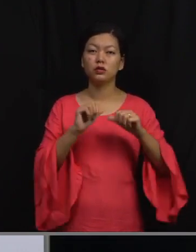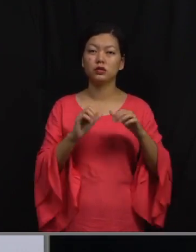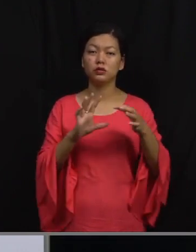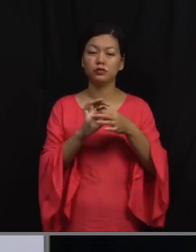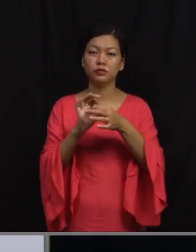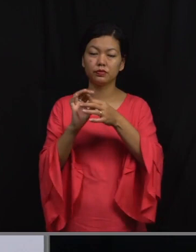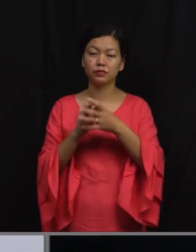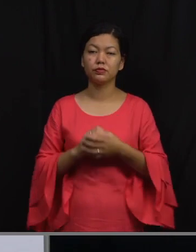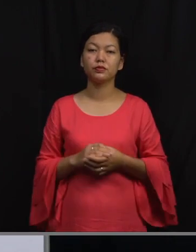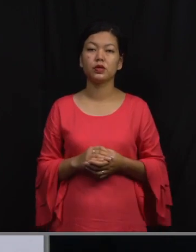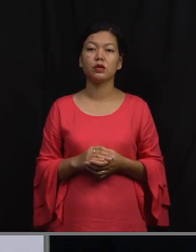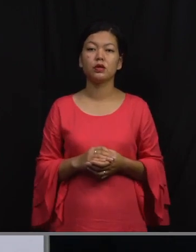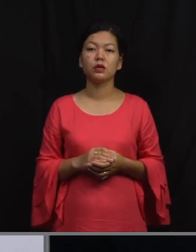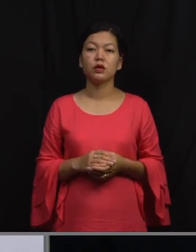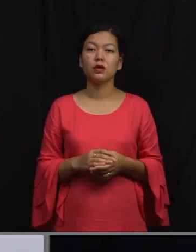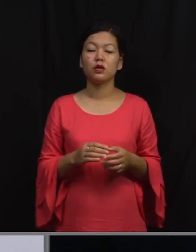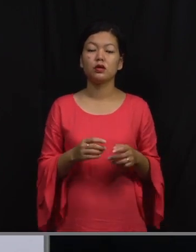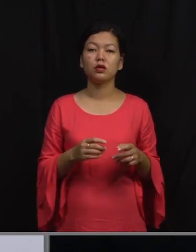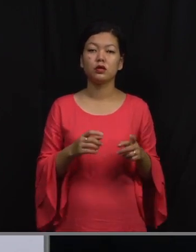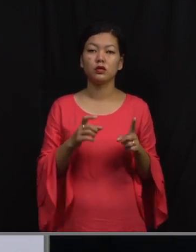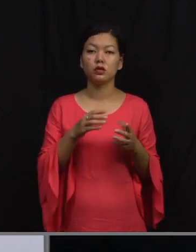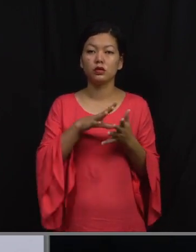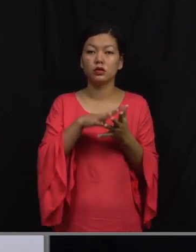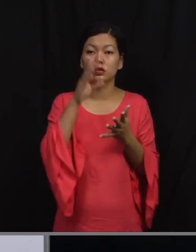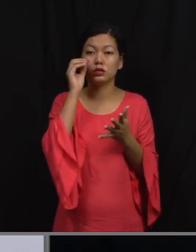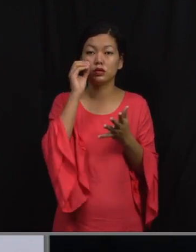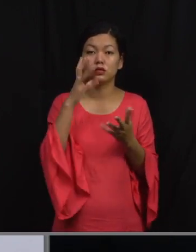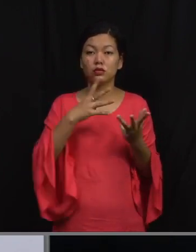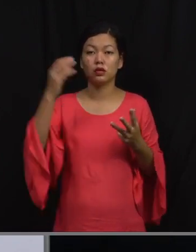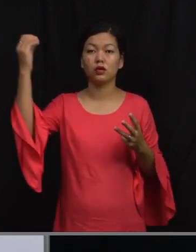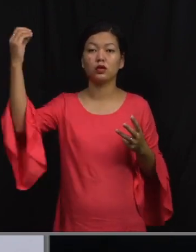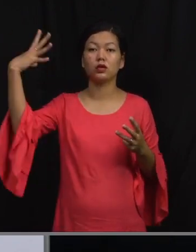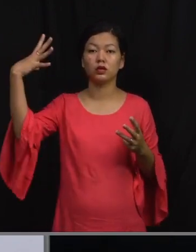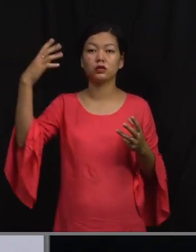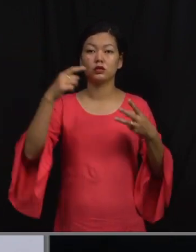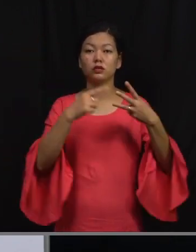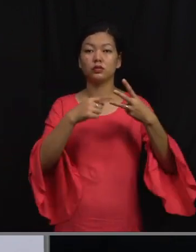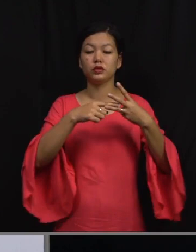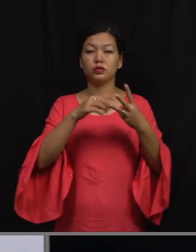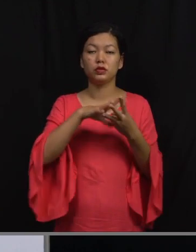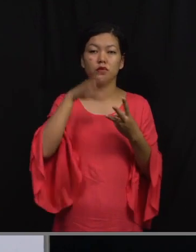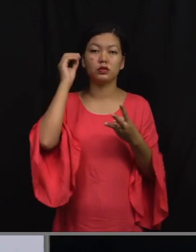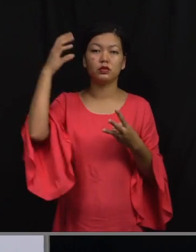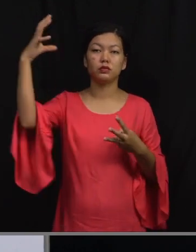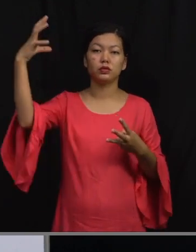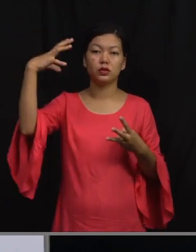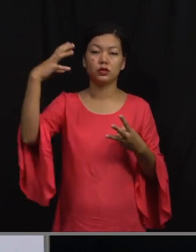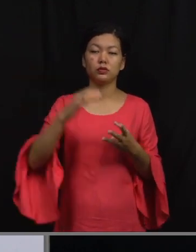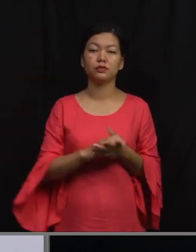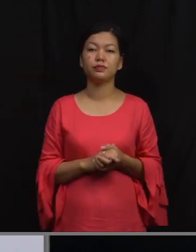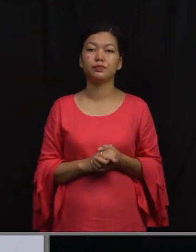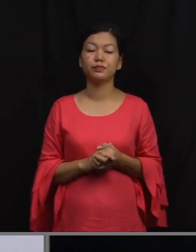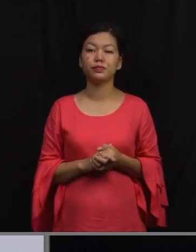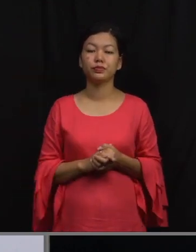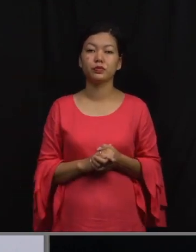physics specifically which deals with the light. Okay, so in here in optics we have lots of interest,